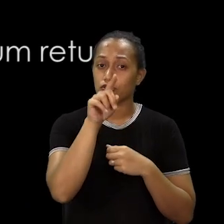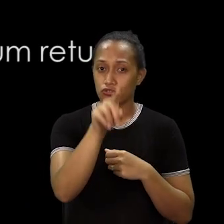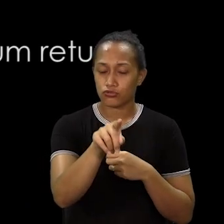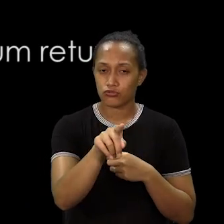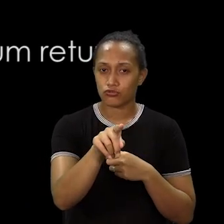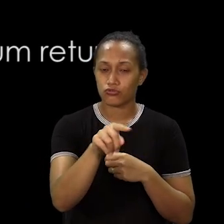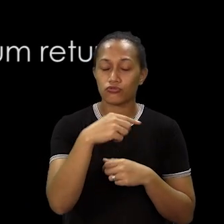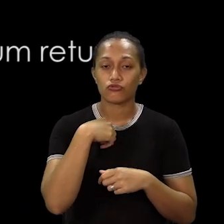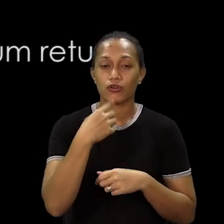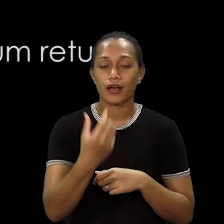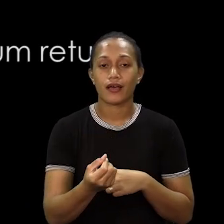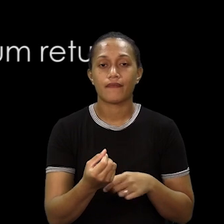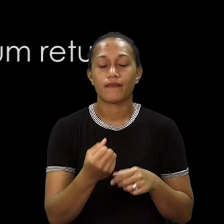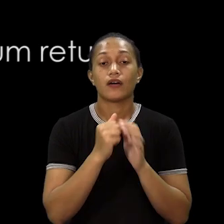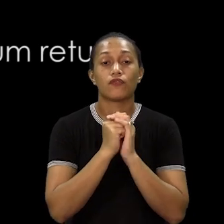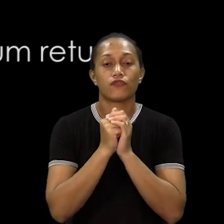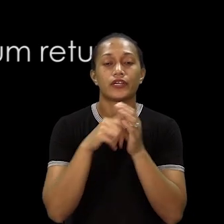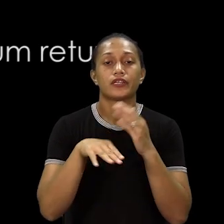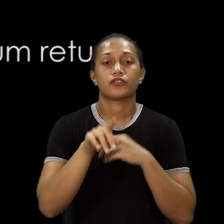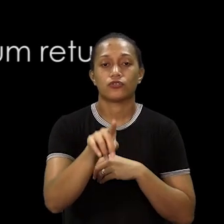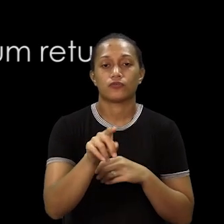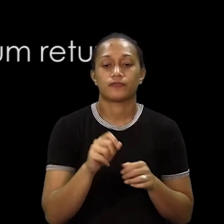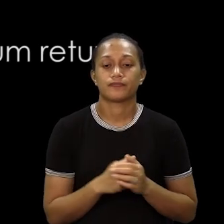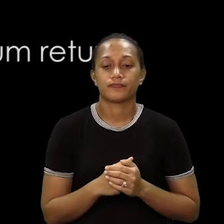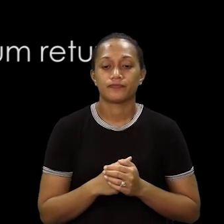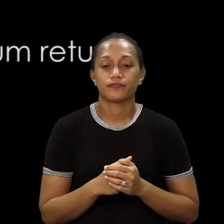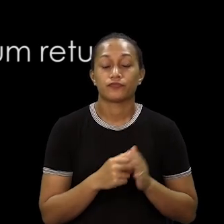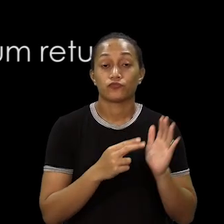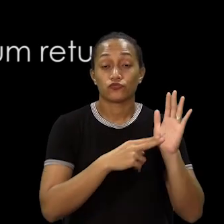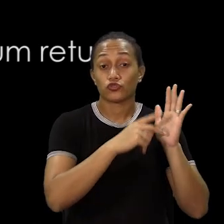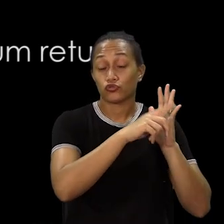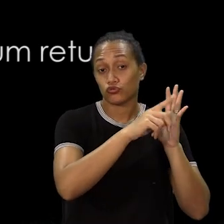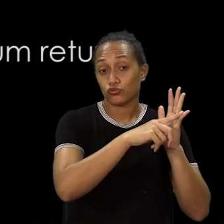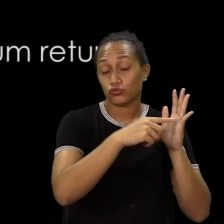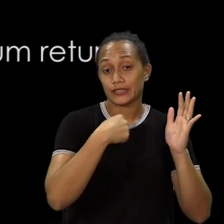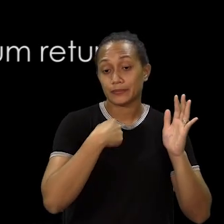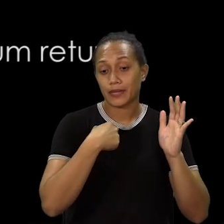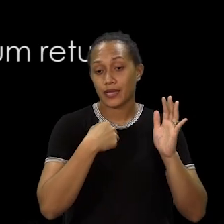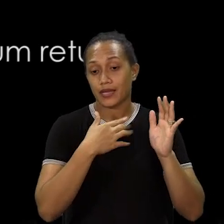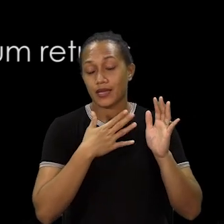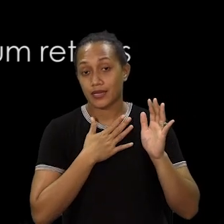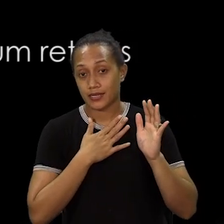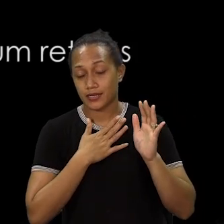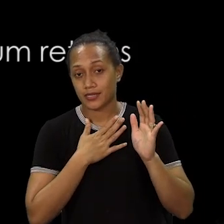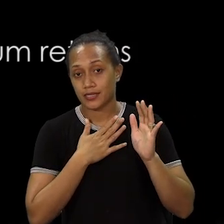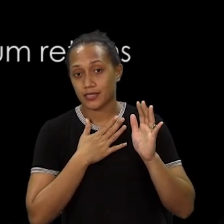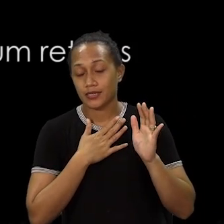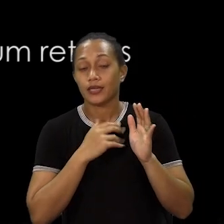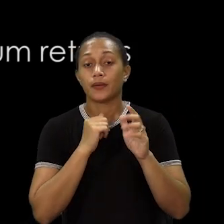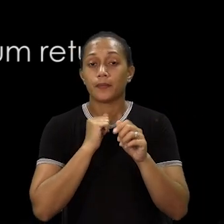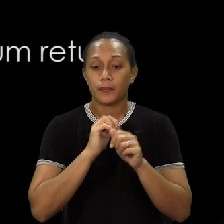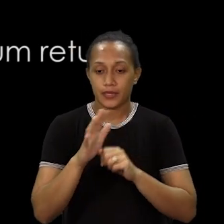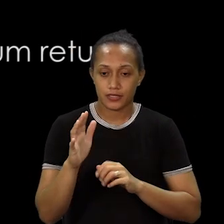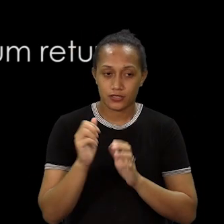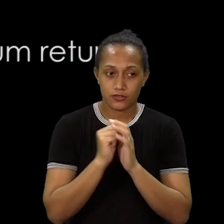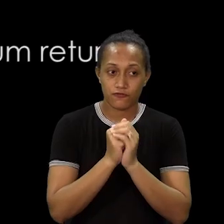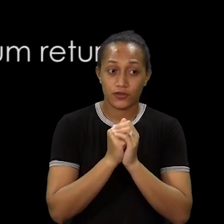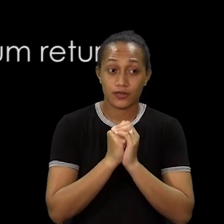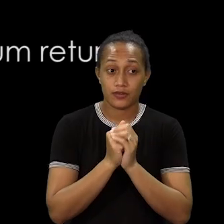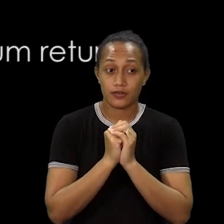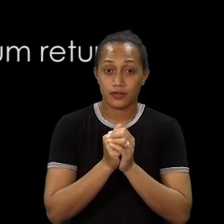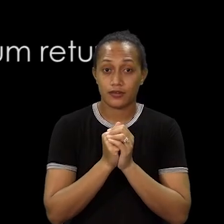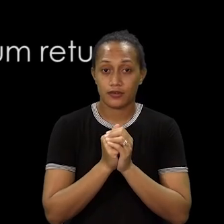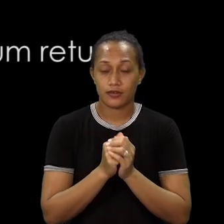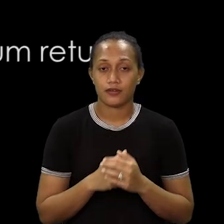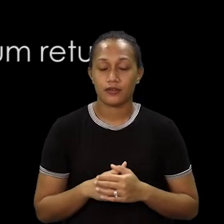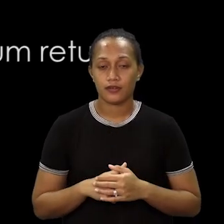have a friend in you. I have a friend in you. No is my friend, or